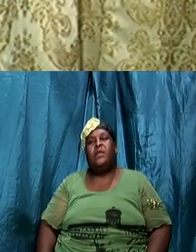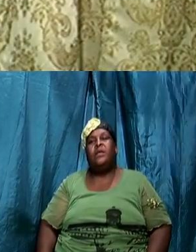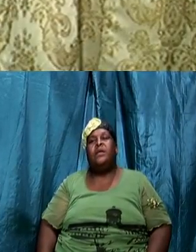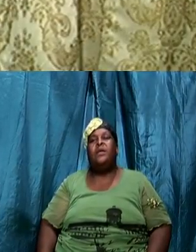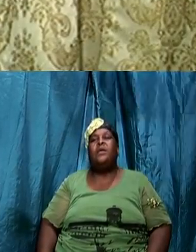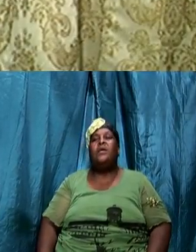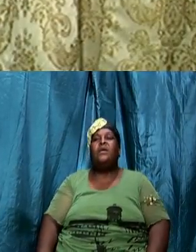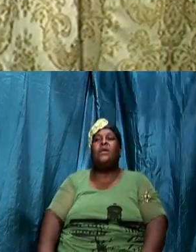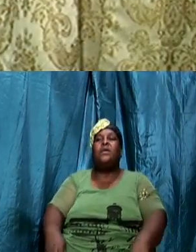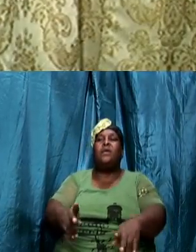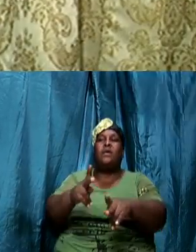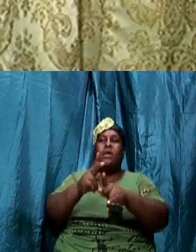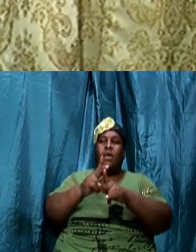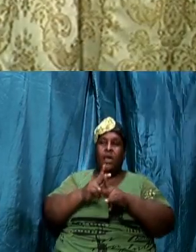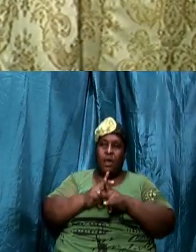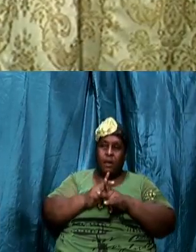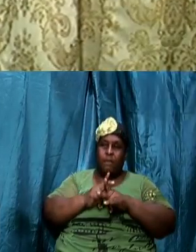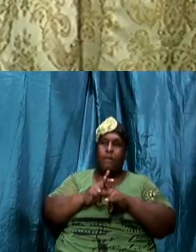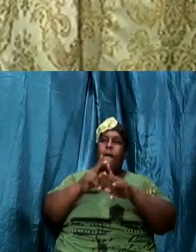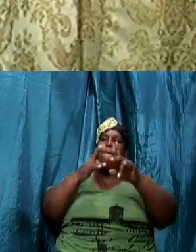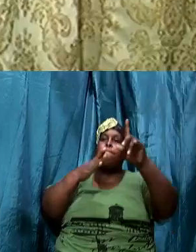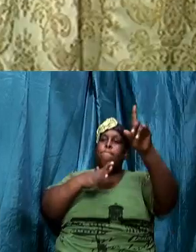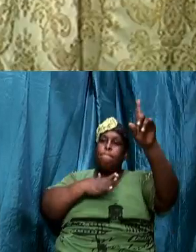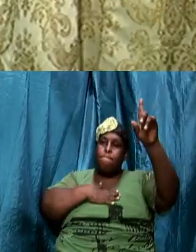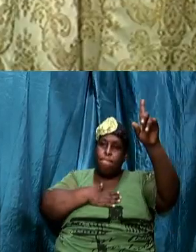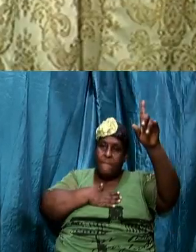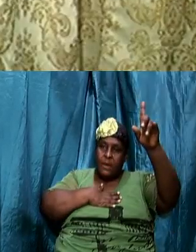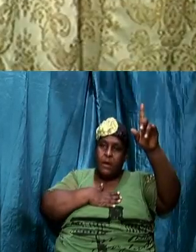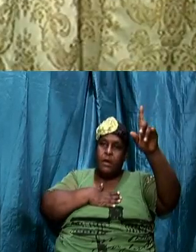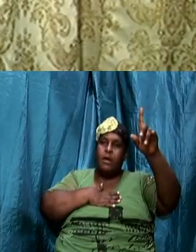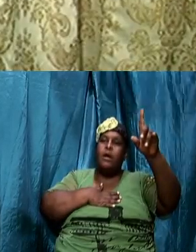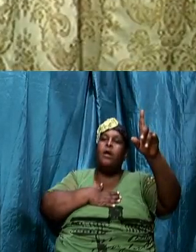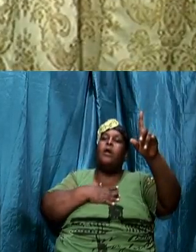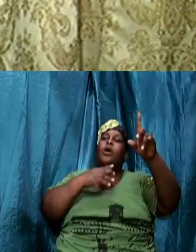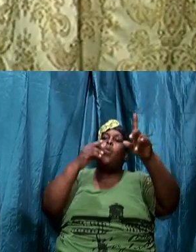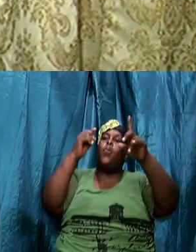keep my words.